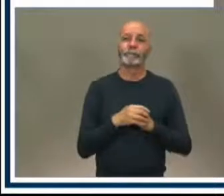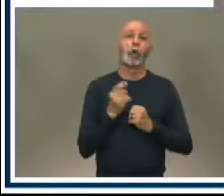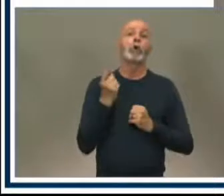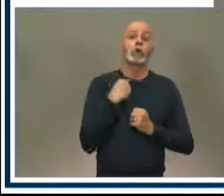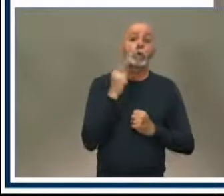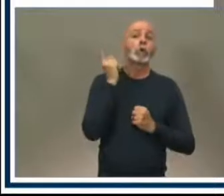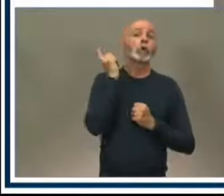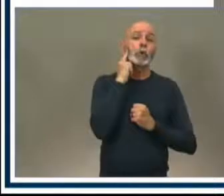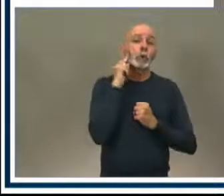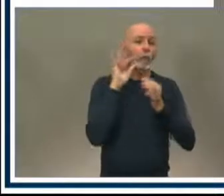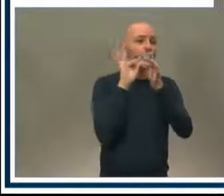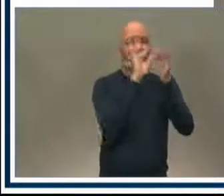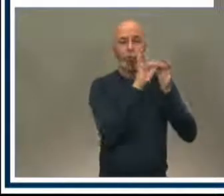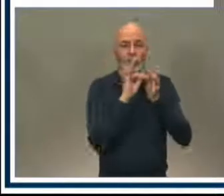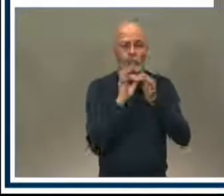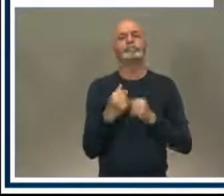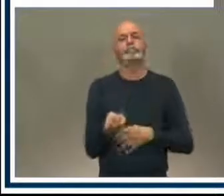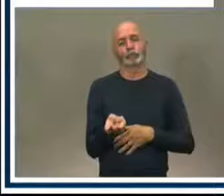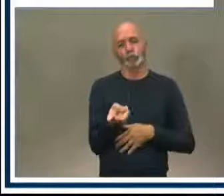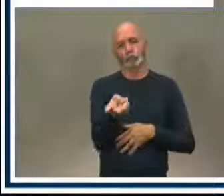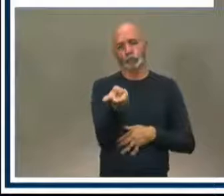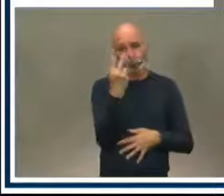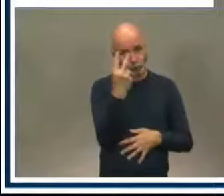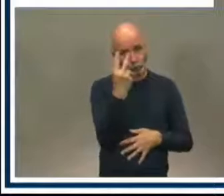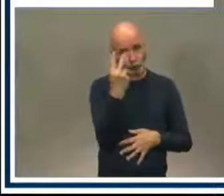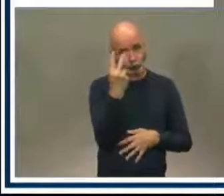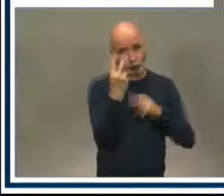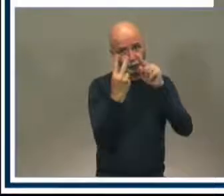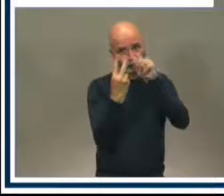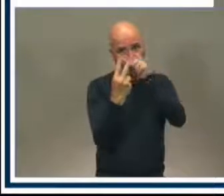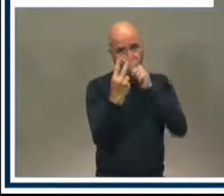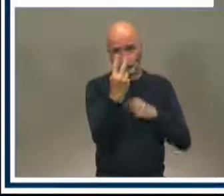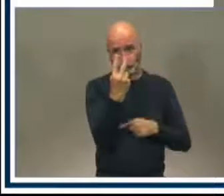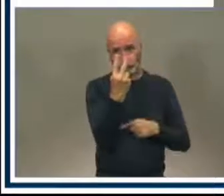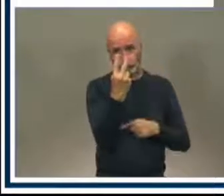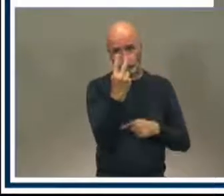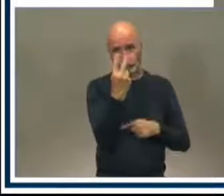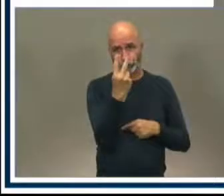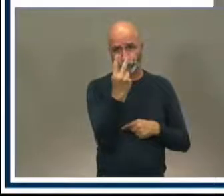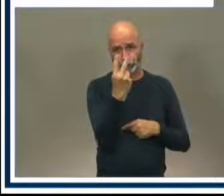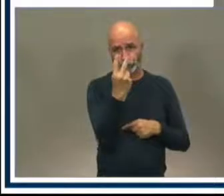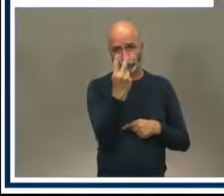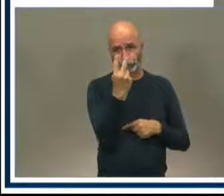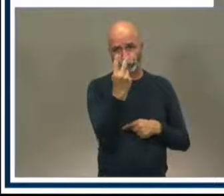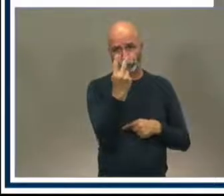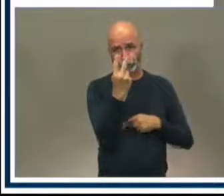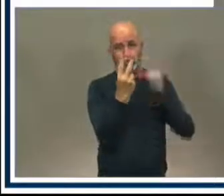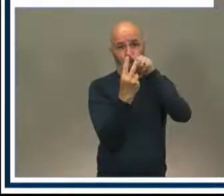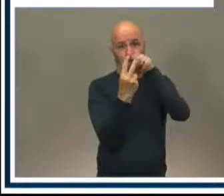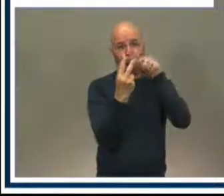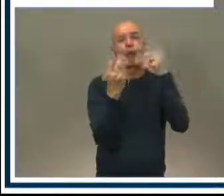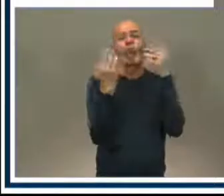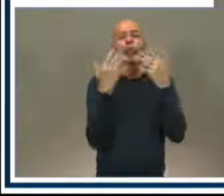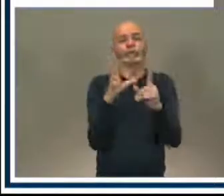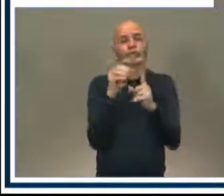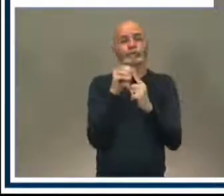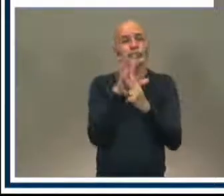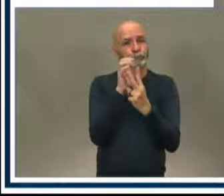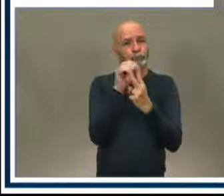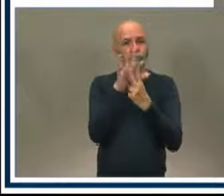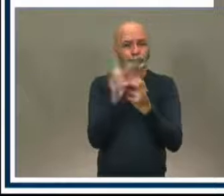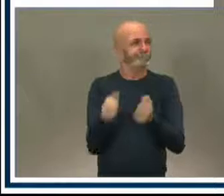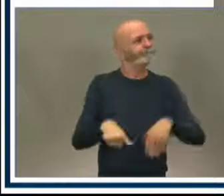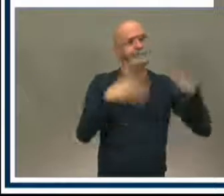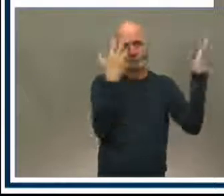because of linked from exposures from people who were at that event, now in hospital. We haven't had